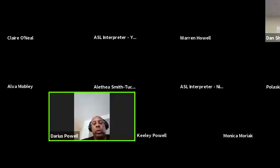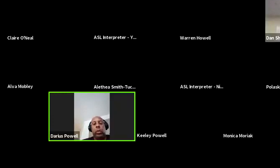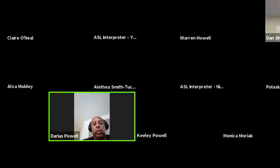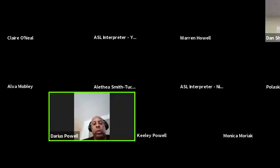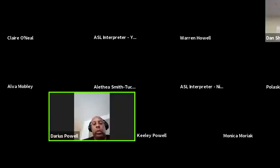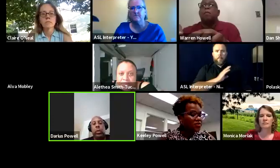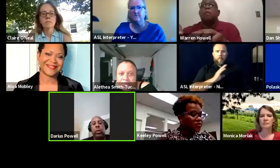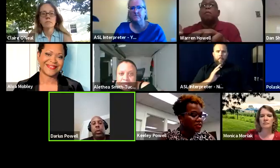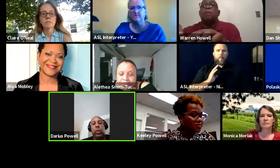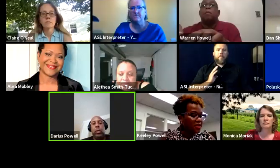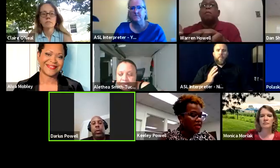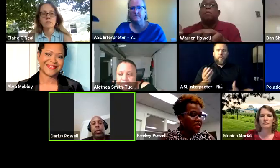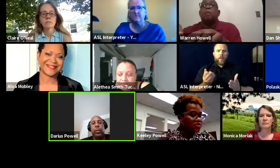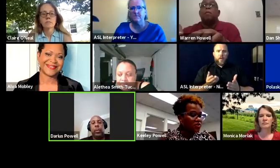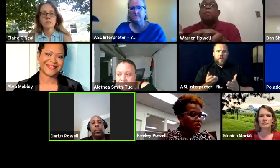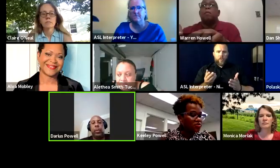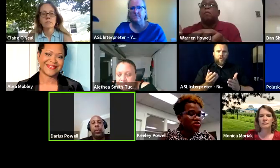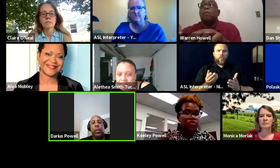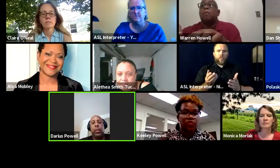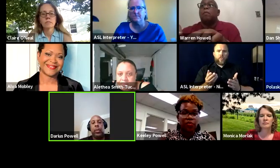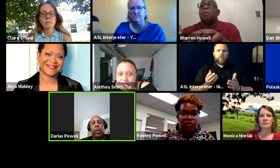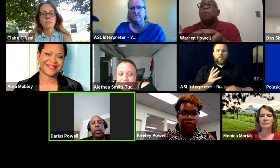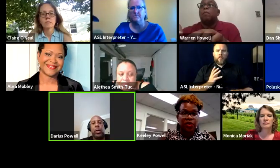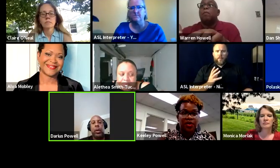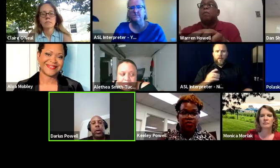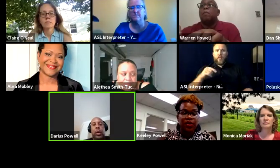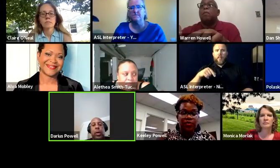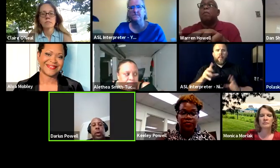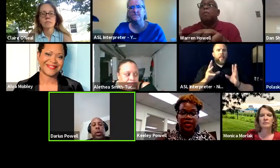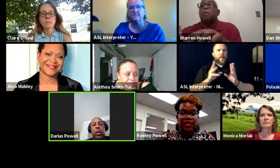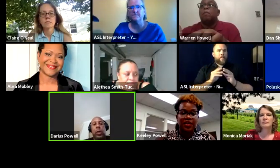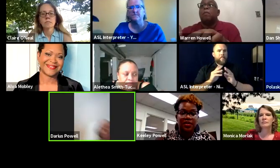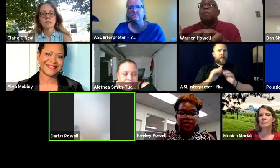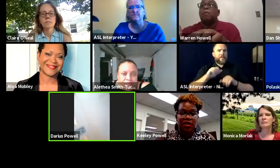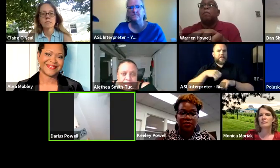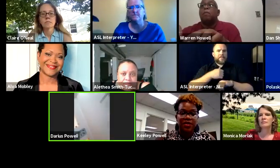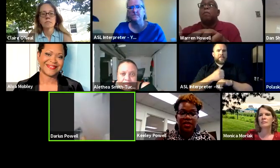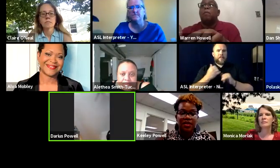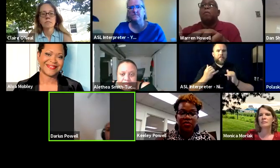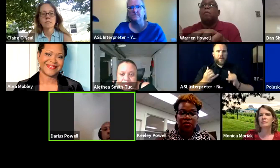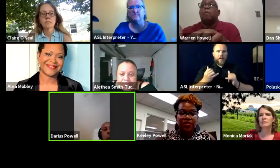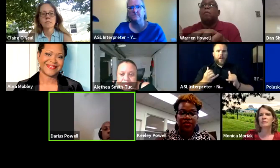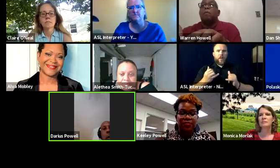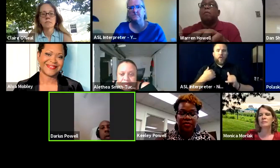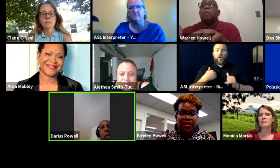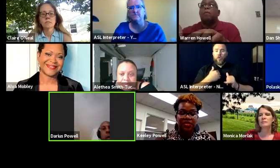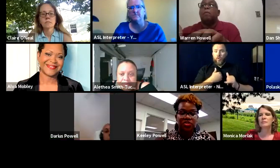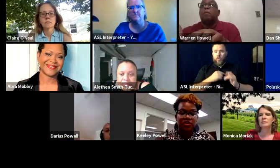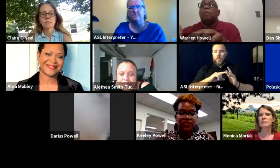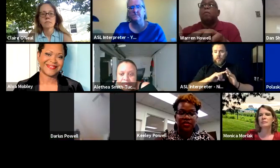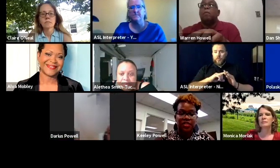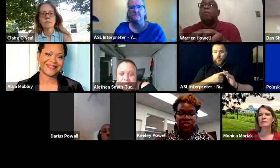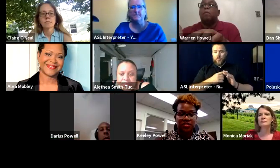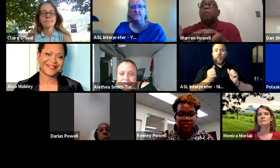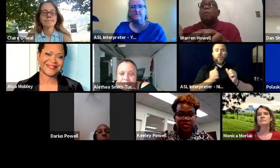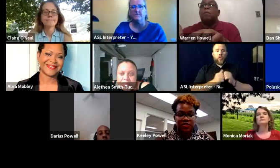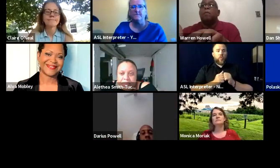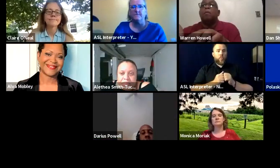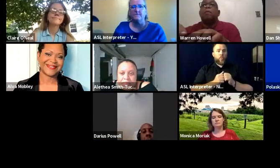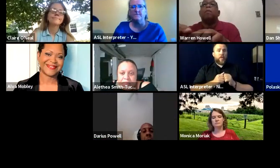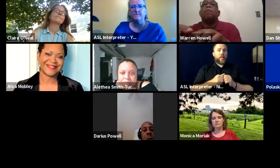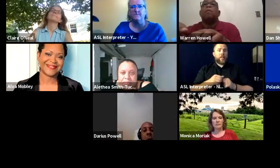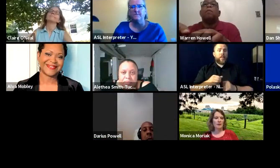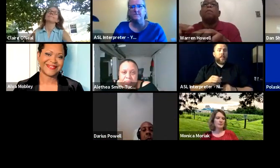1 vacancy. So this meeting is called to order. We will begin our meeting with the Pledge of